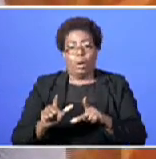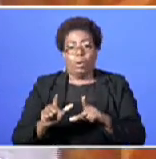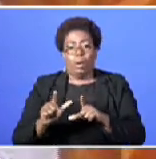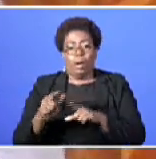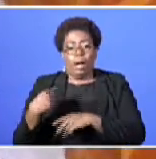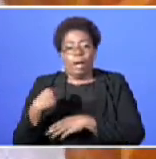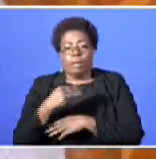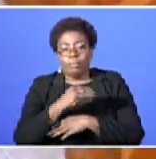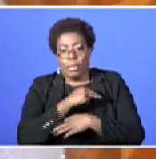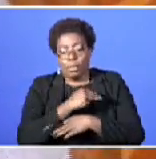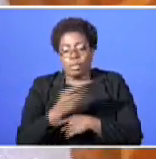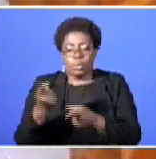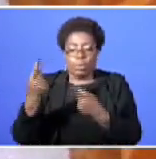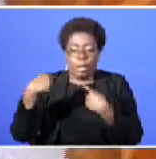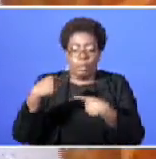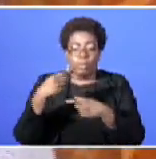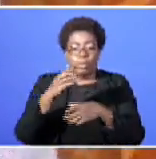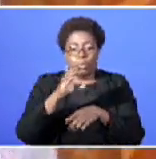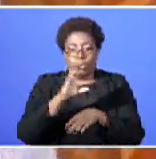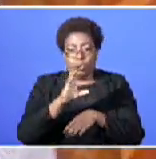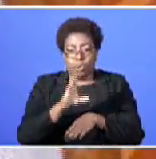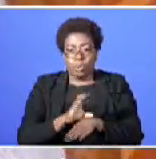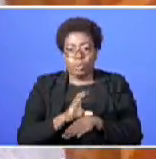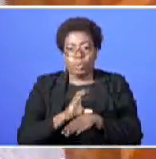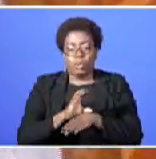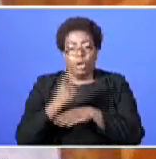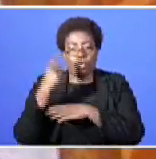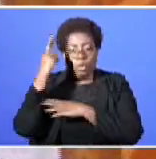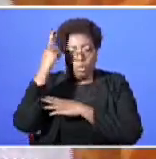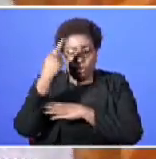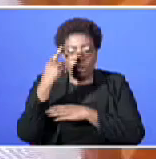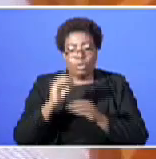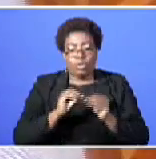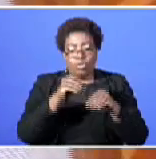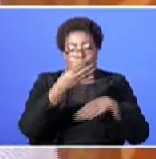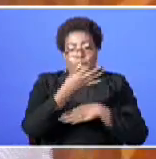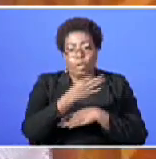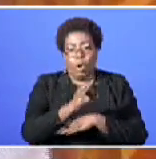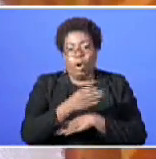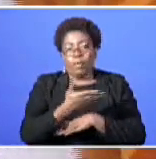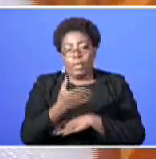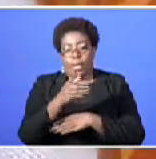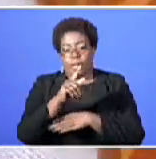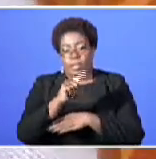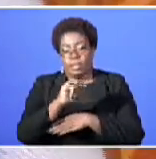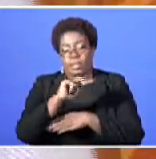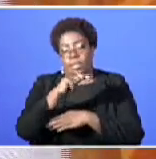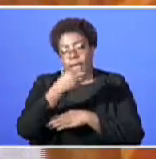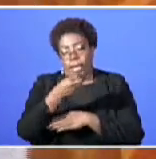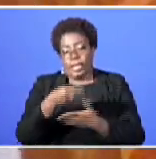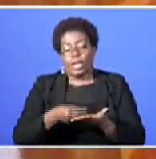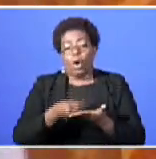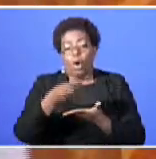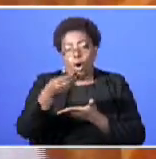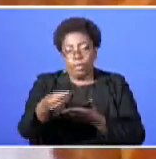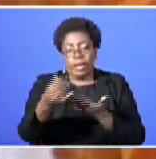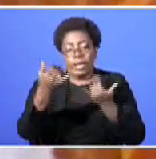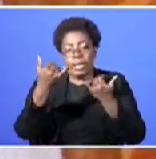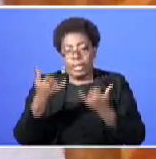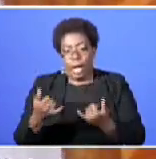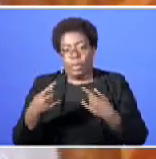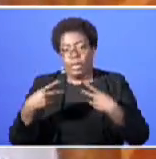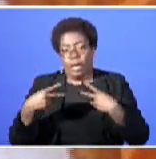congregants to be able to come to church for the purpose of dropping off tithe and offerings, now we've had